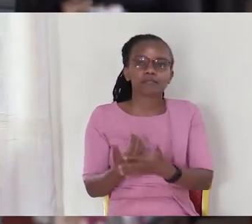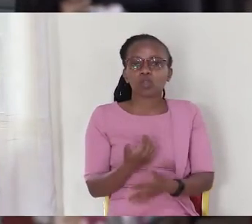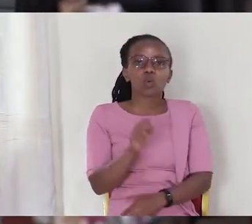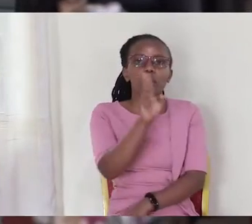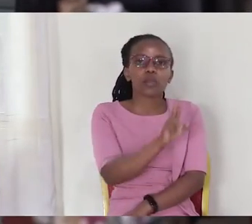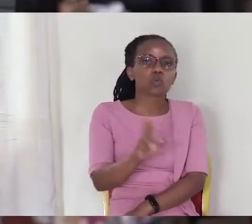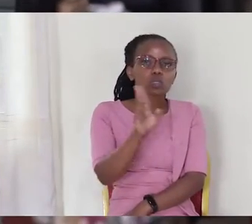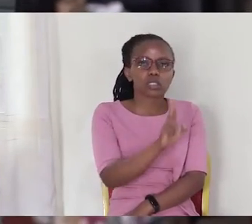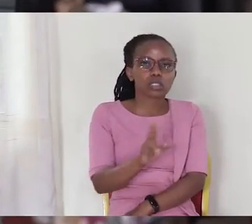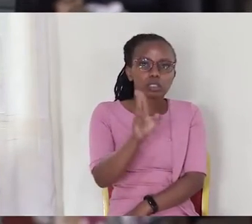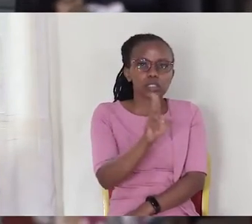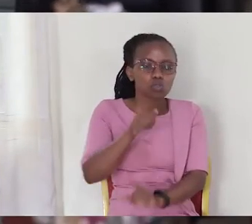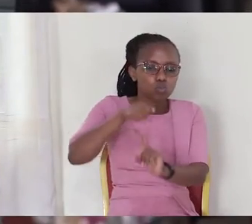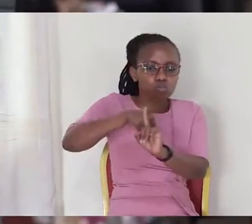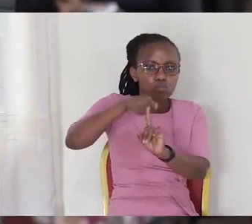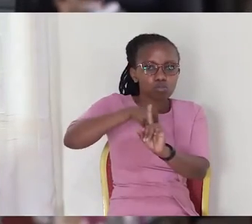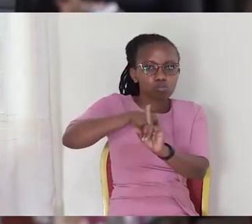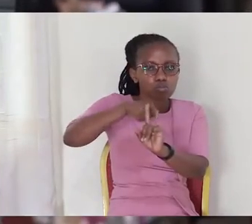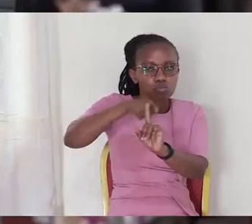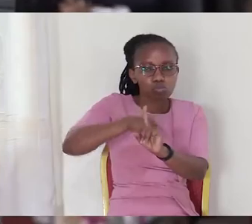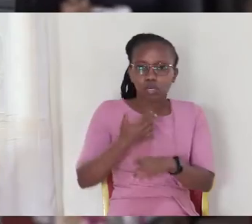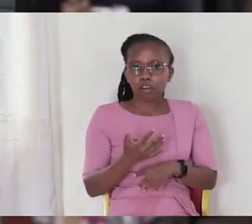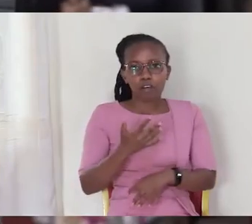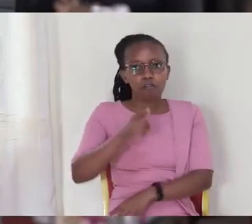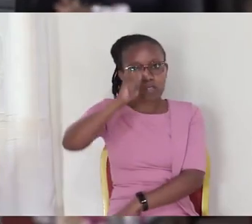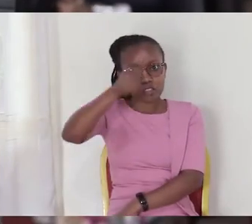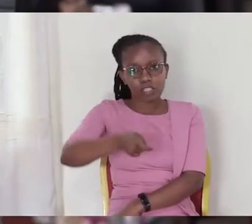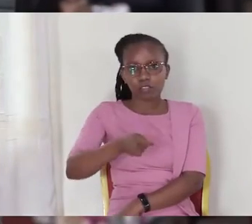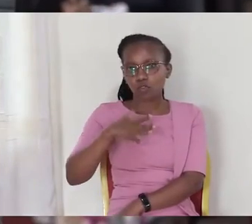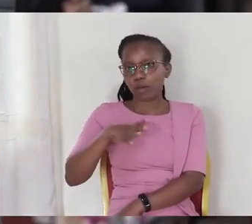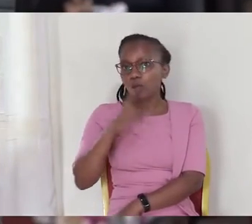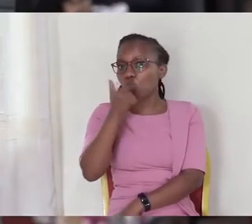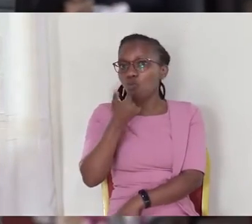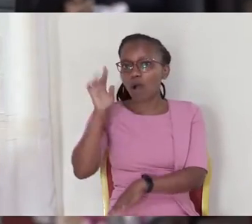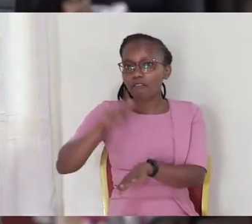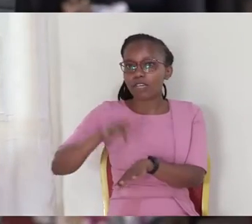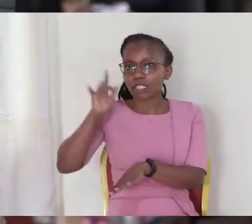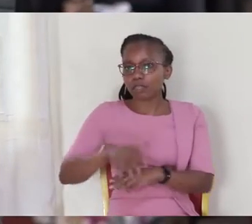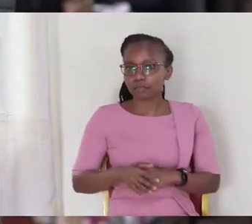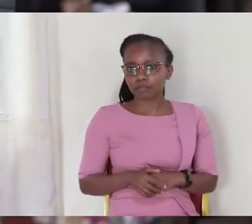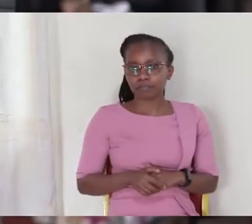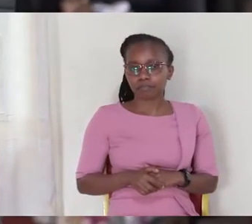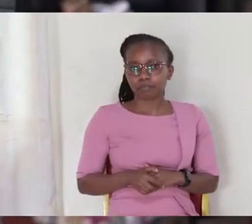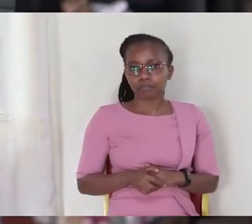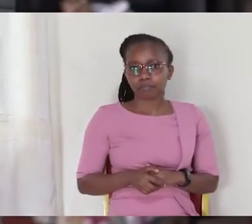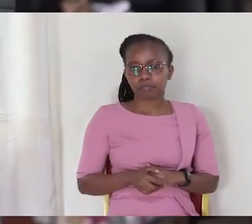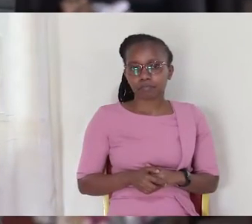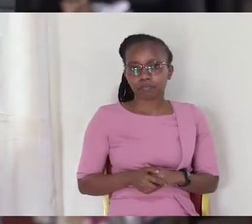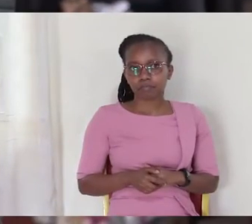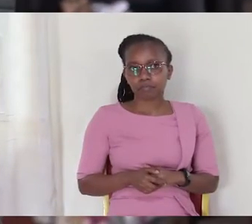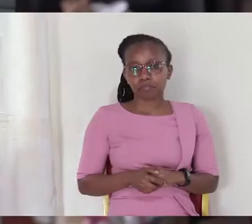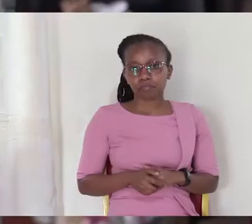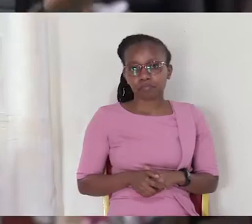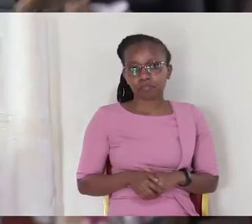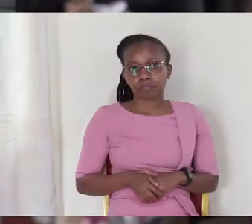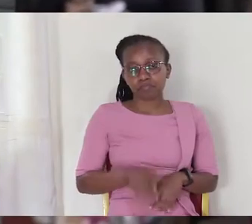use to push for them remedies for the victims who have also suffered so much. So if you go, because I was